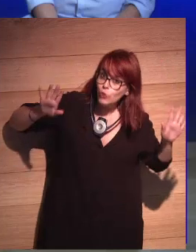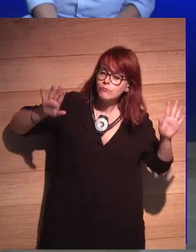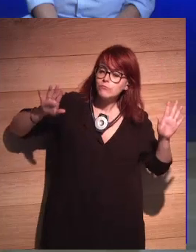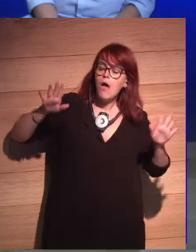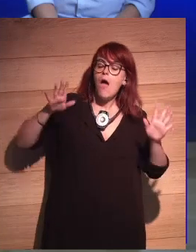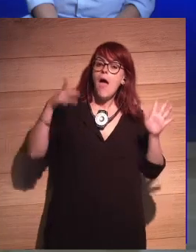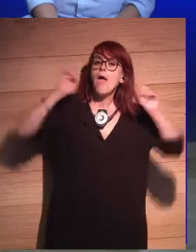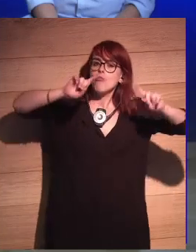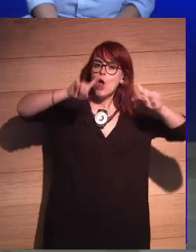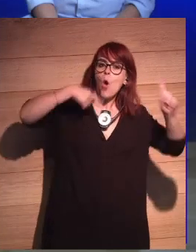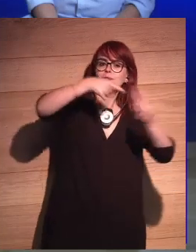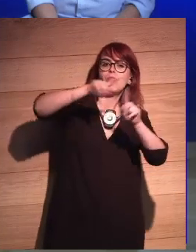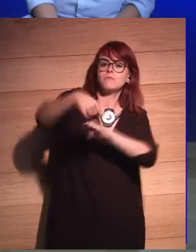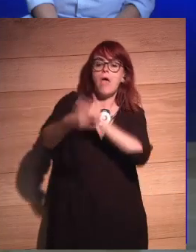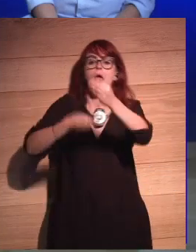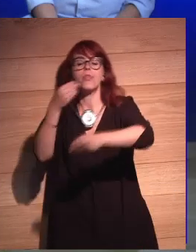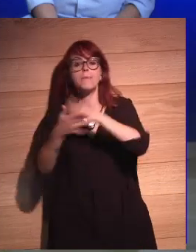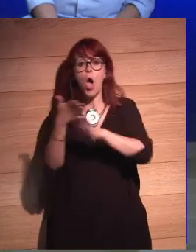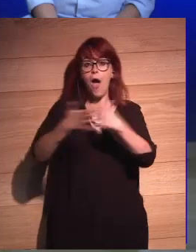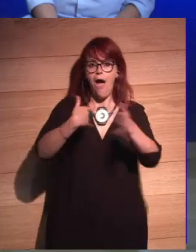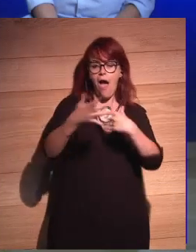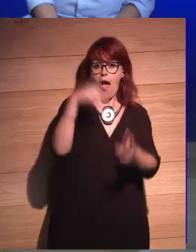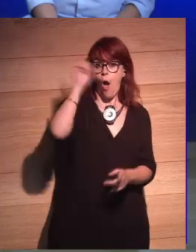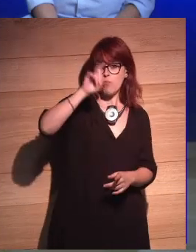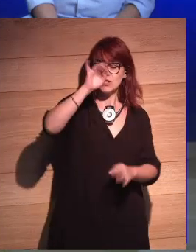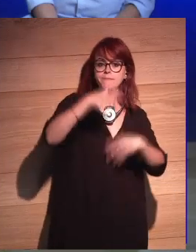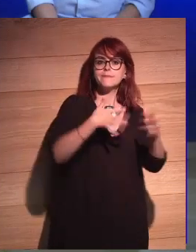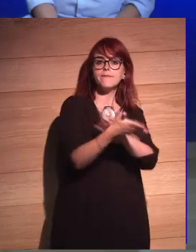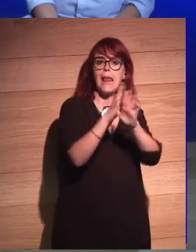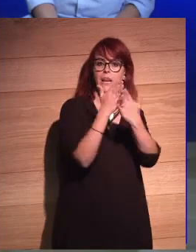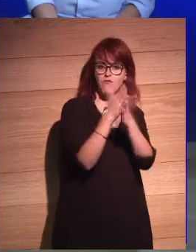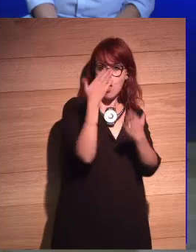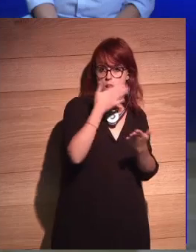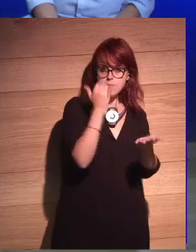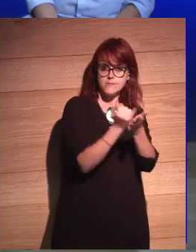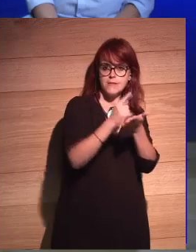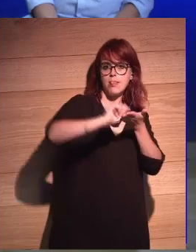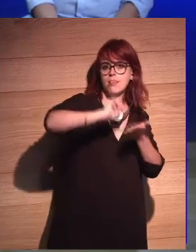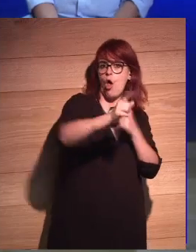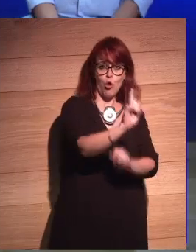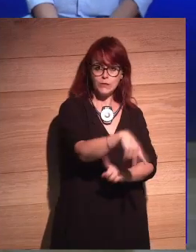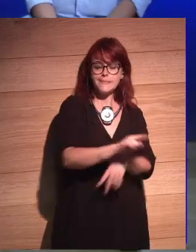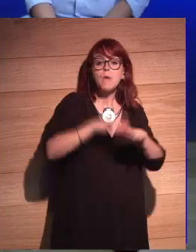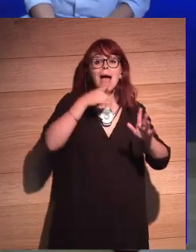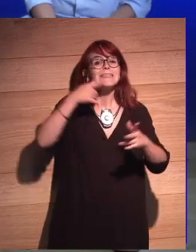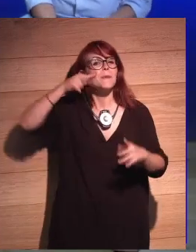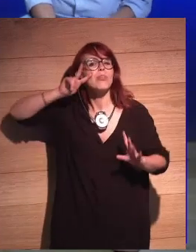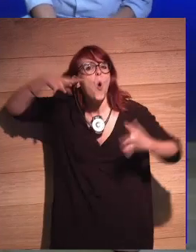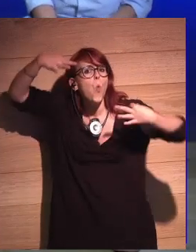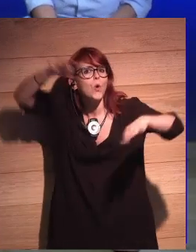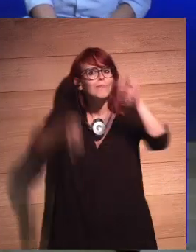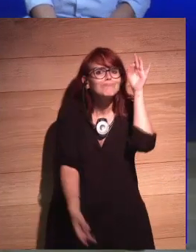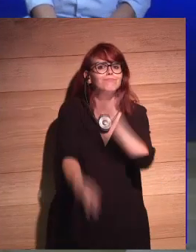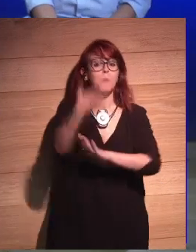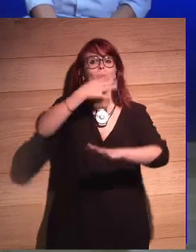we have to educate to be able to do. A teacher is not an author of books. He can create